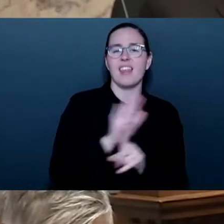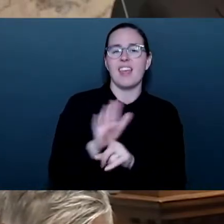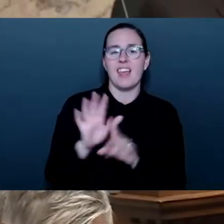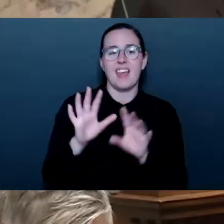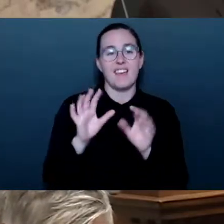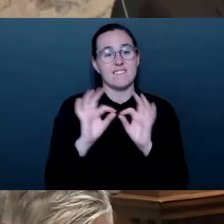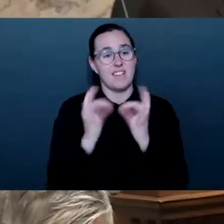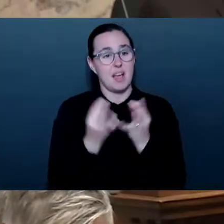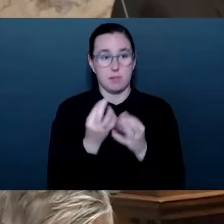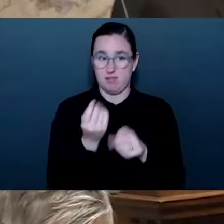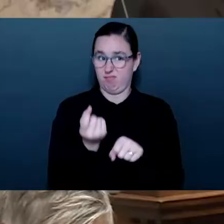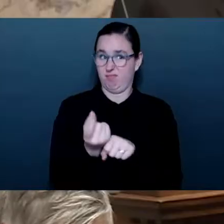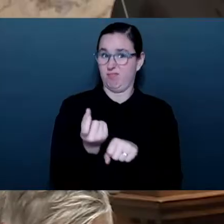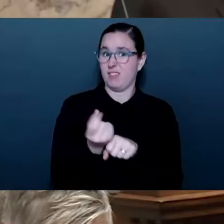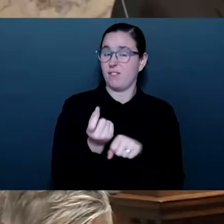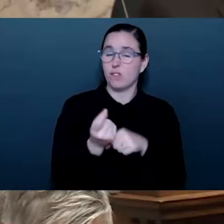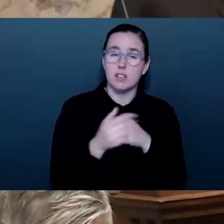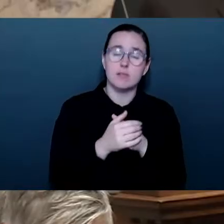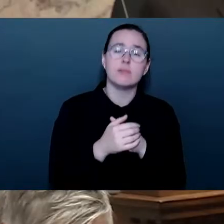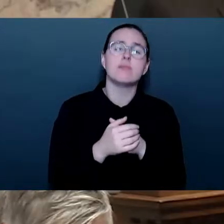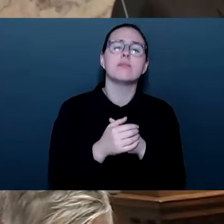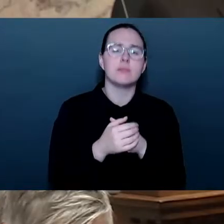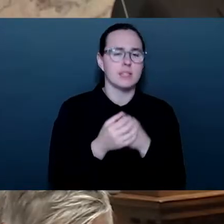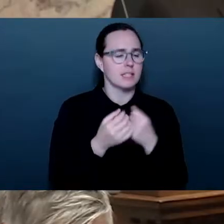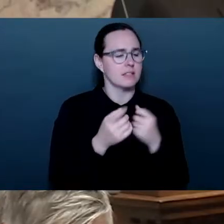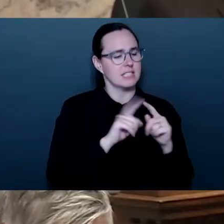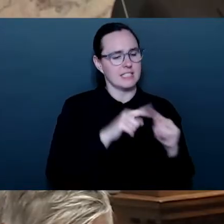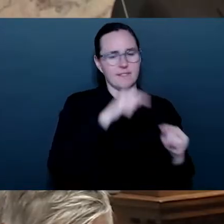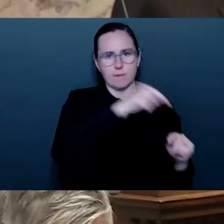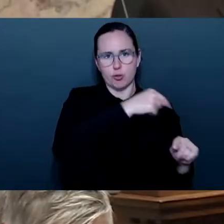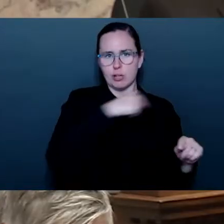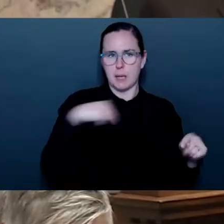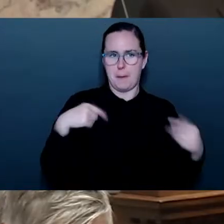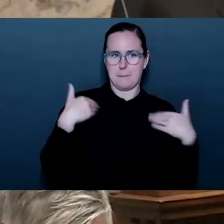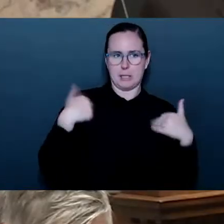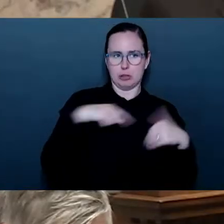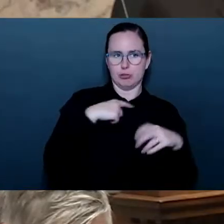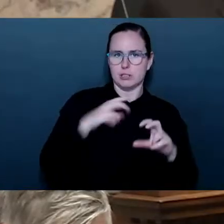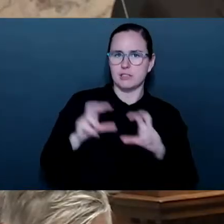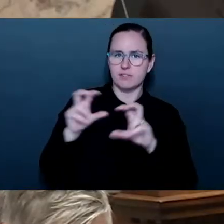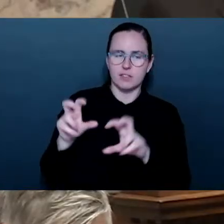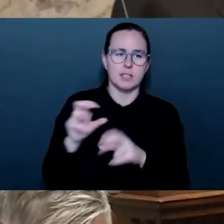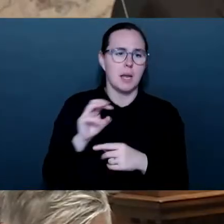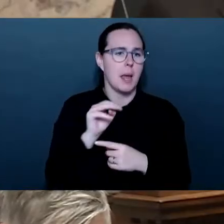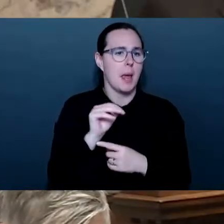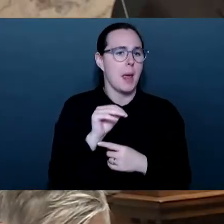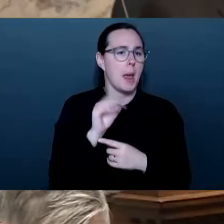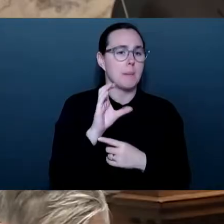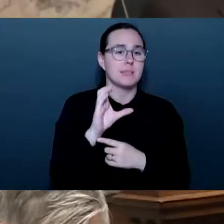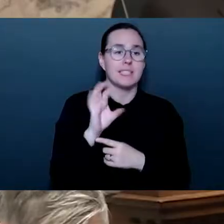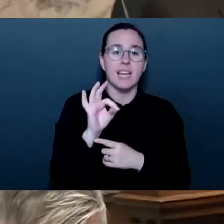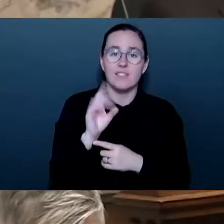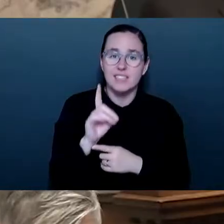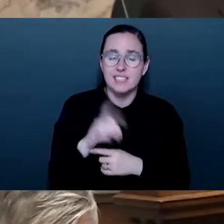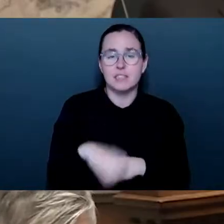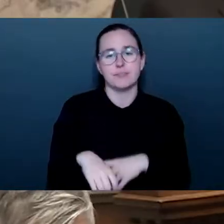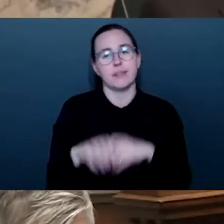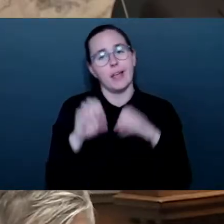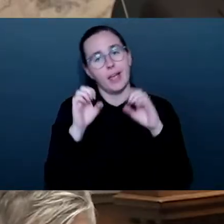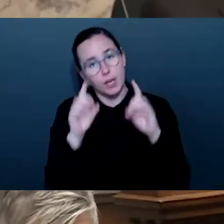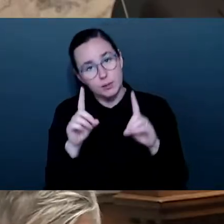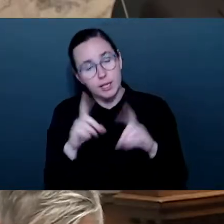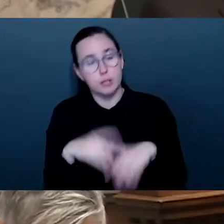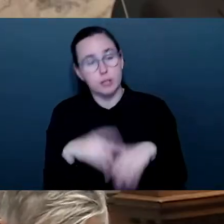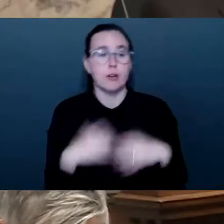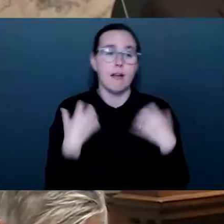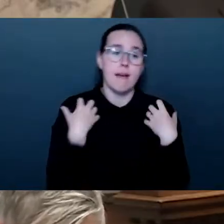Education, Health, Northern Health, School Districts, and Indigenous Services Canada. Would the House please make them very welcome, and we'll look forward to their